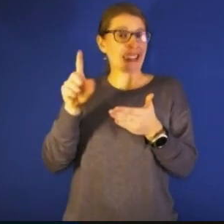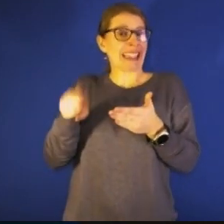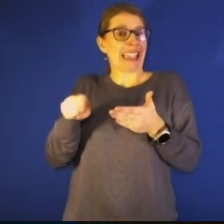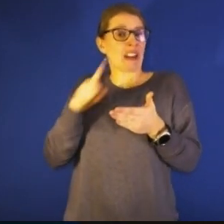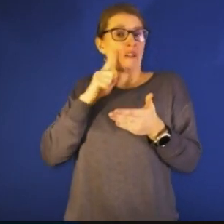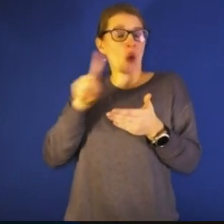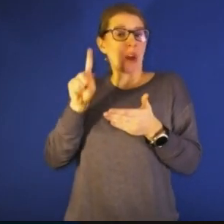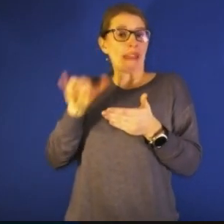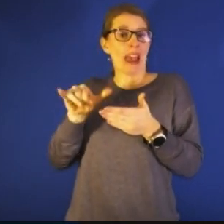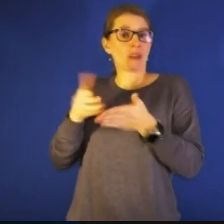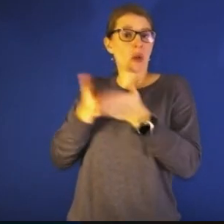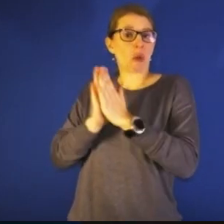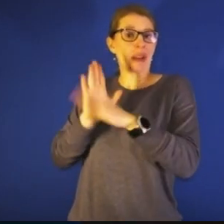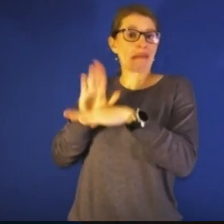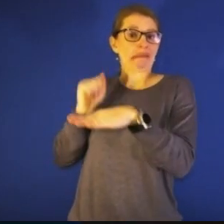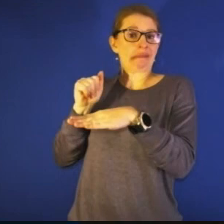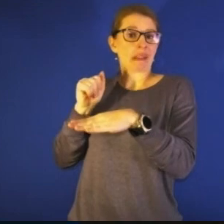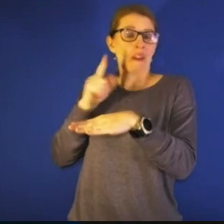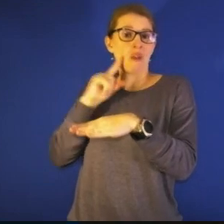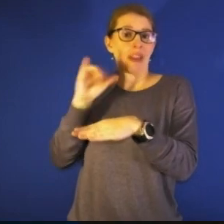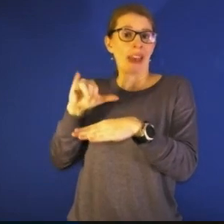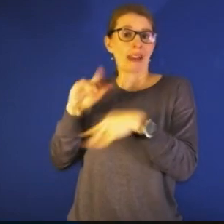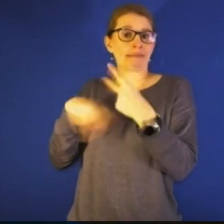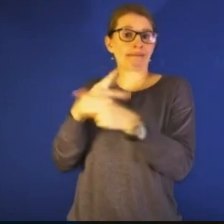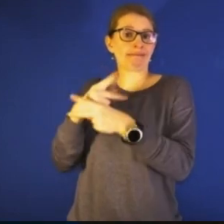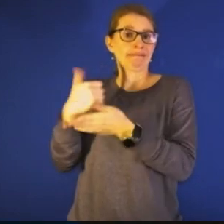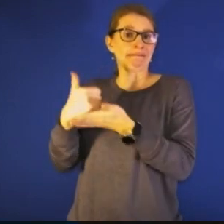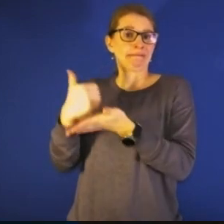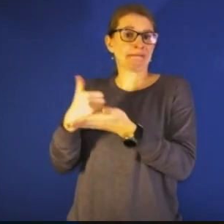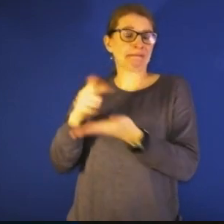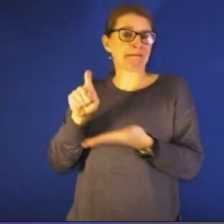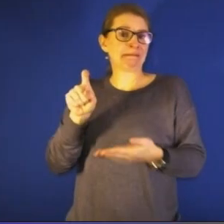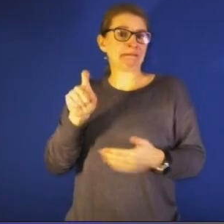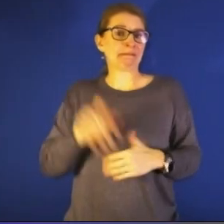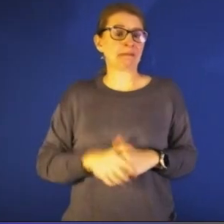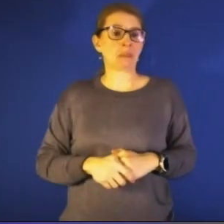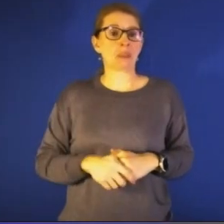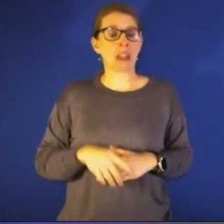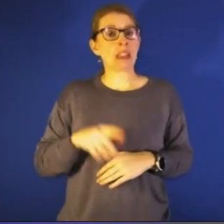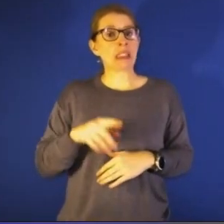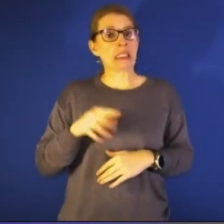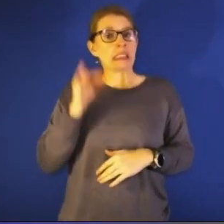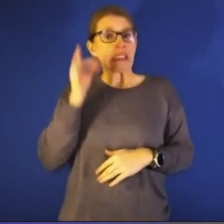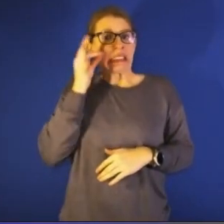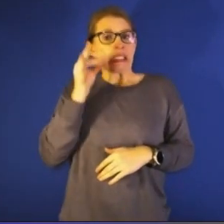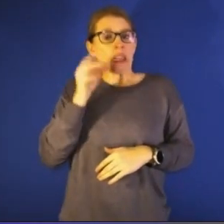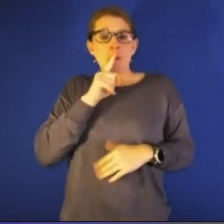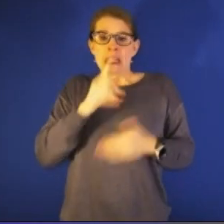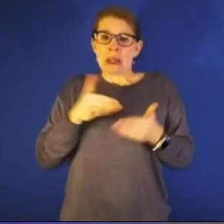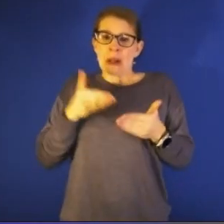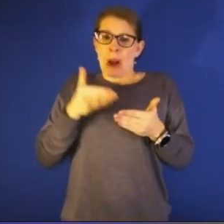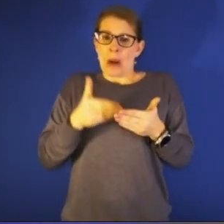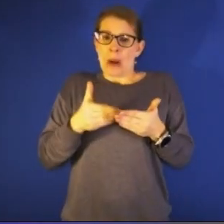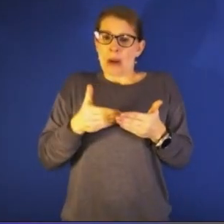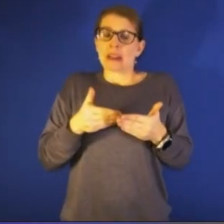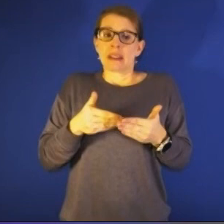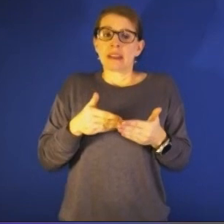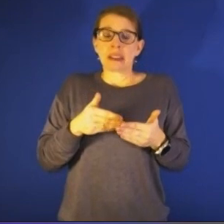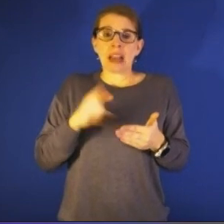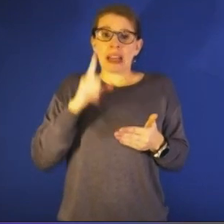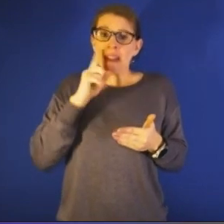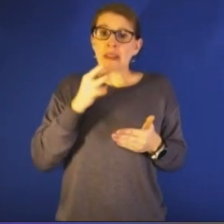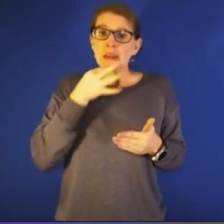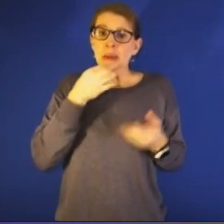requesting that sort of help. Yeah, you bet. I think we're really close. I think we're at the doorstep. We'll hear from some other folks as